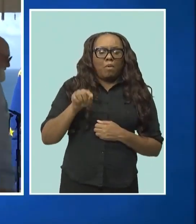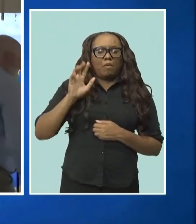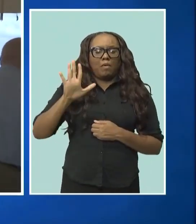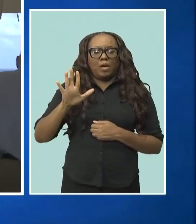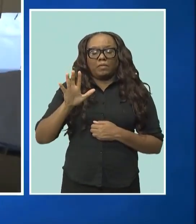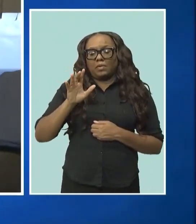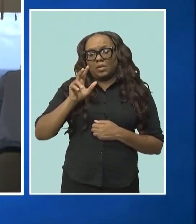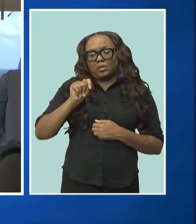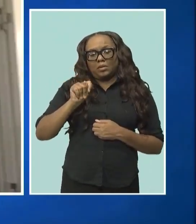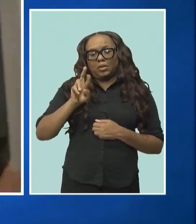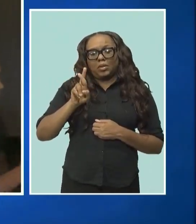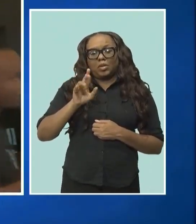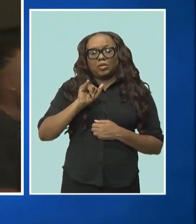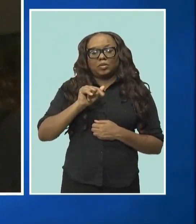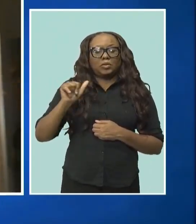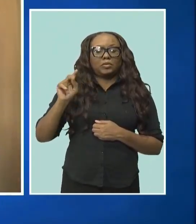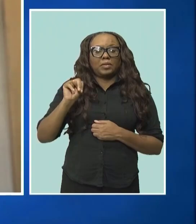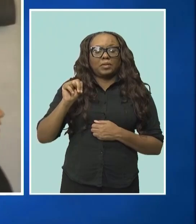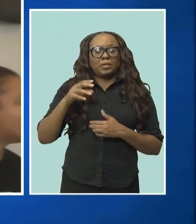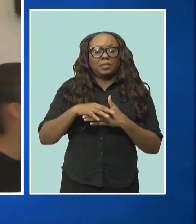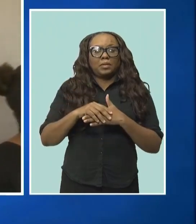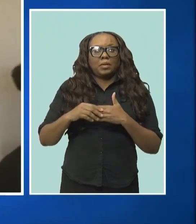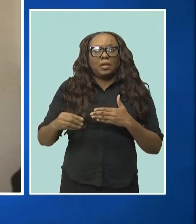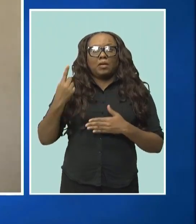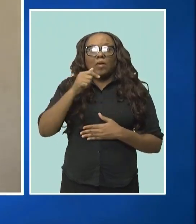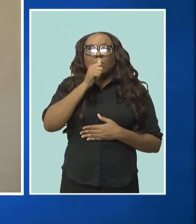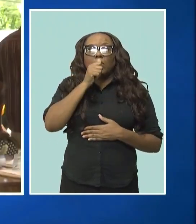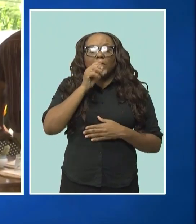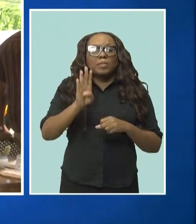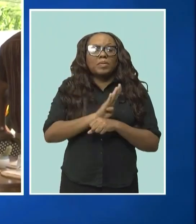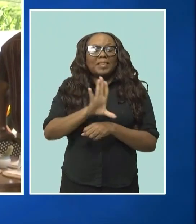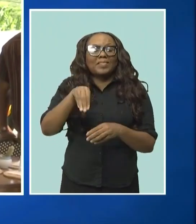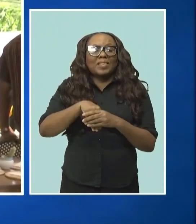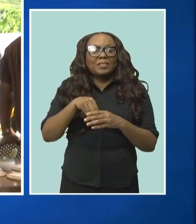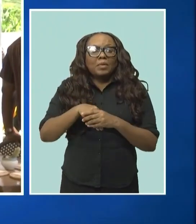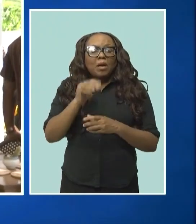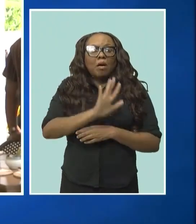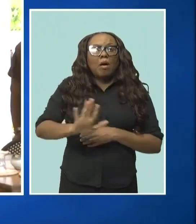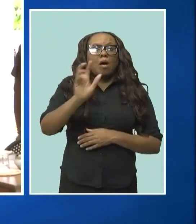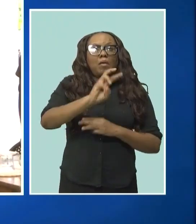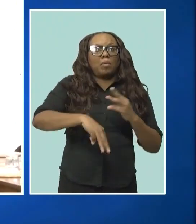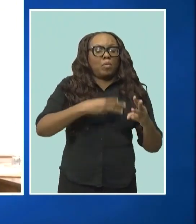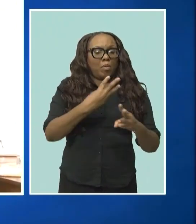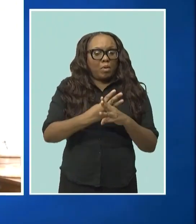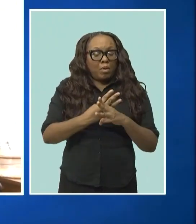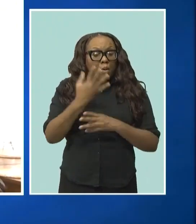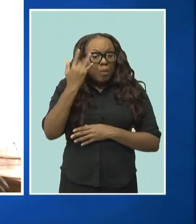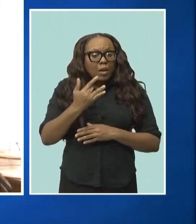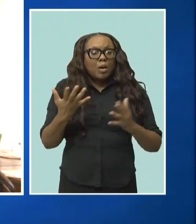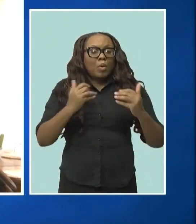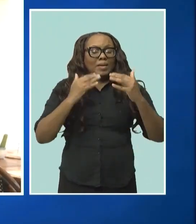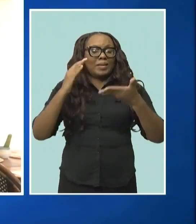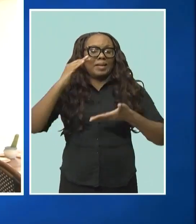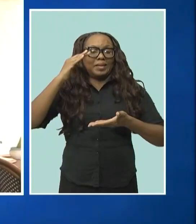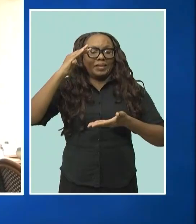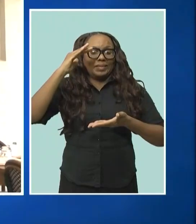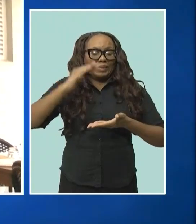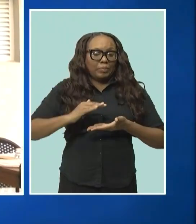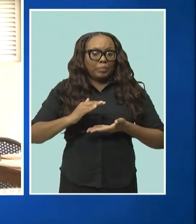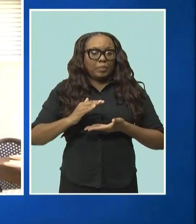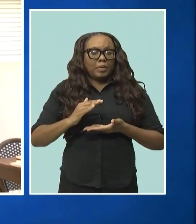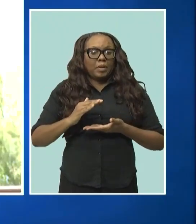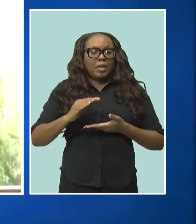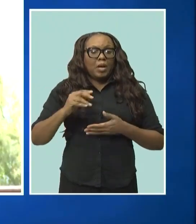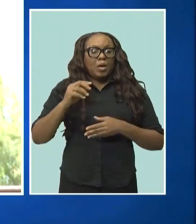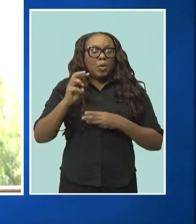private sector investment right across the globe in an effort to limit global warming to the tune of 1.5 degrees.